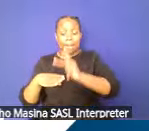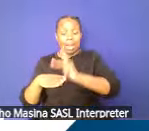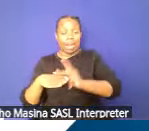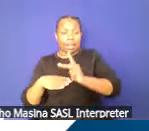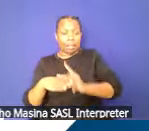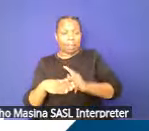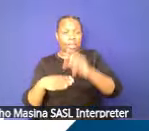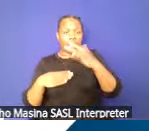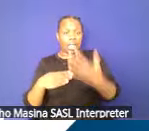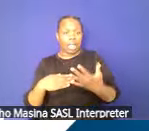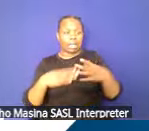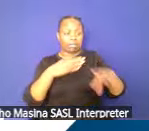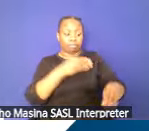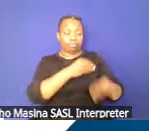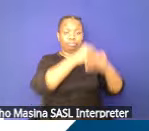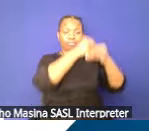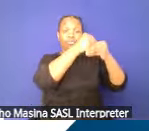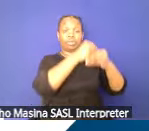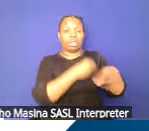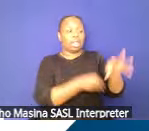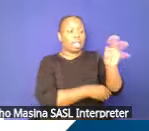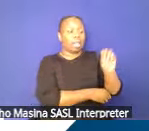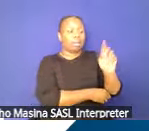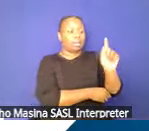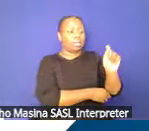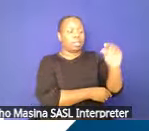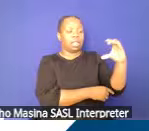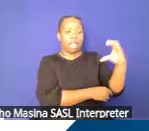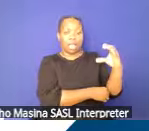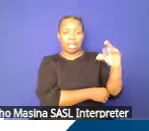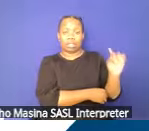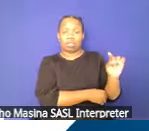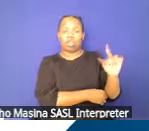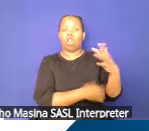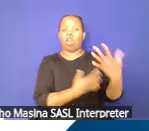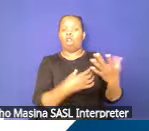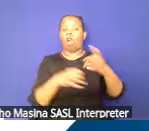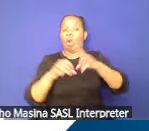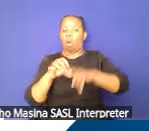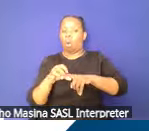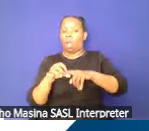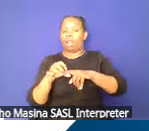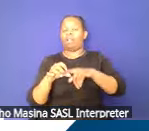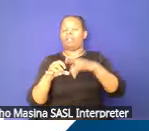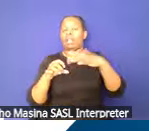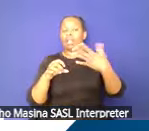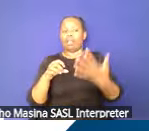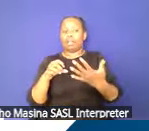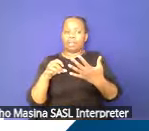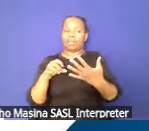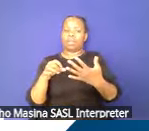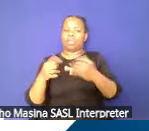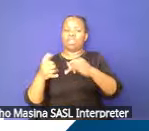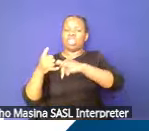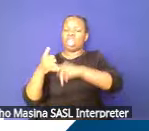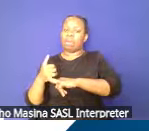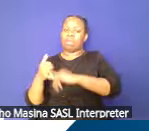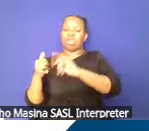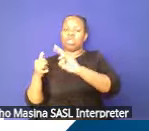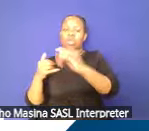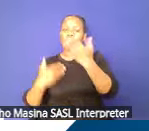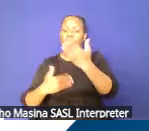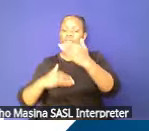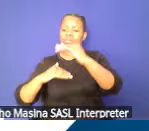medical expenses tax credit for certain qualifying medical expenses subject to limitation.